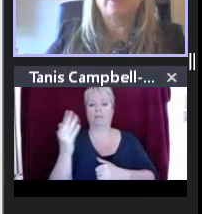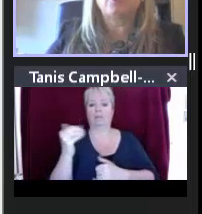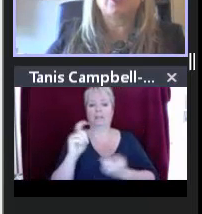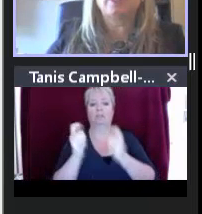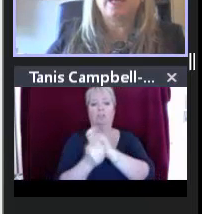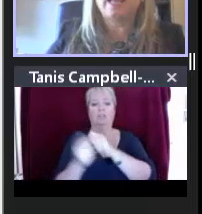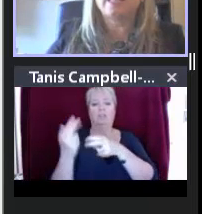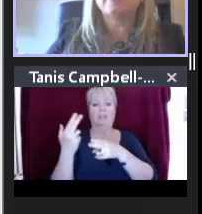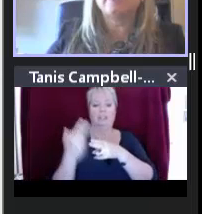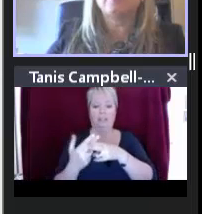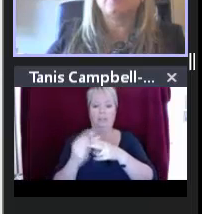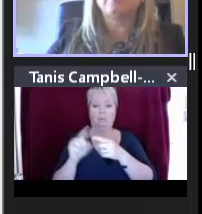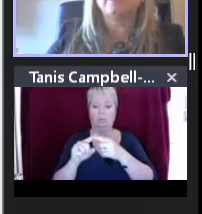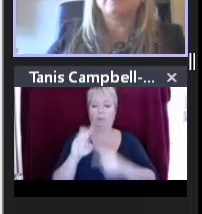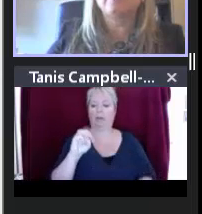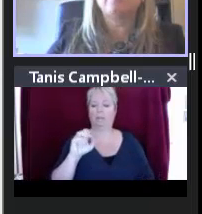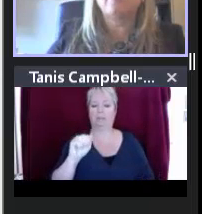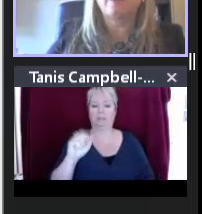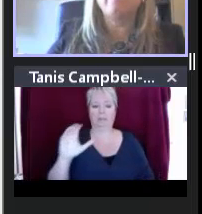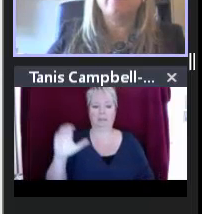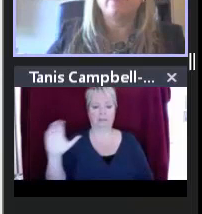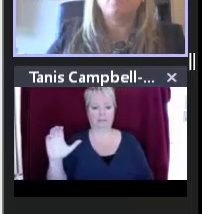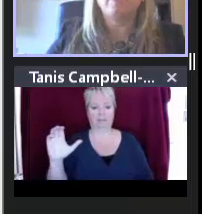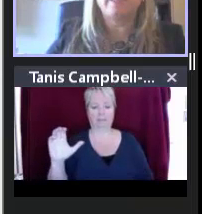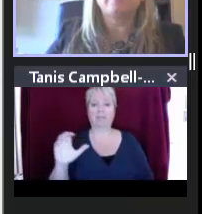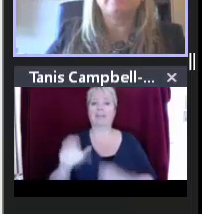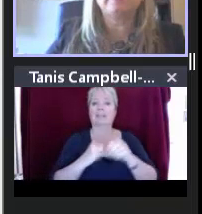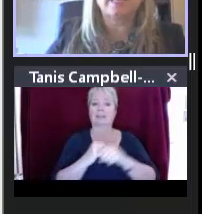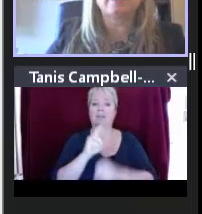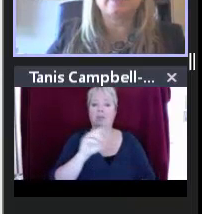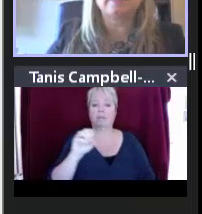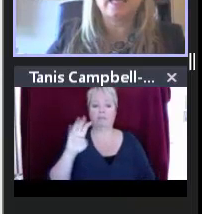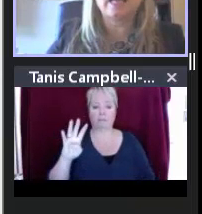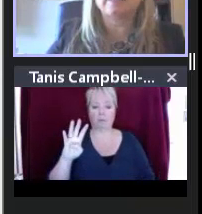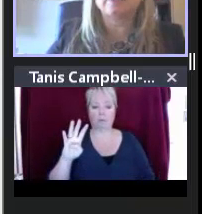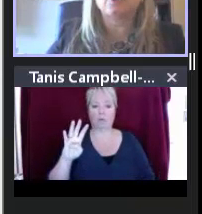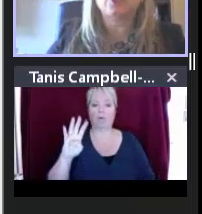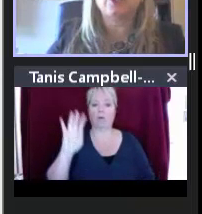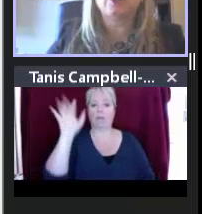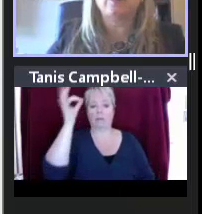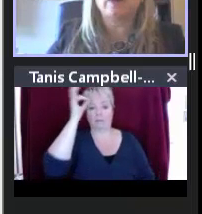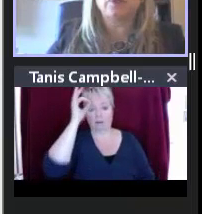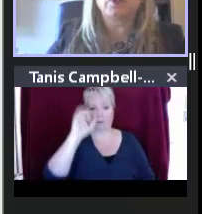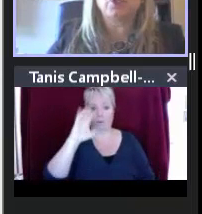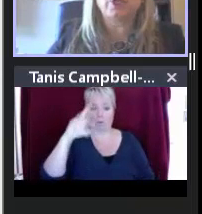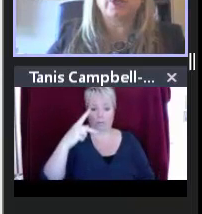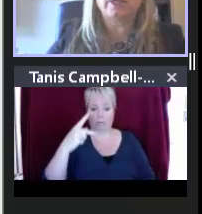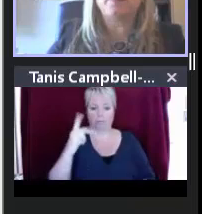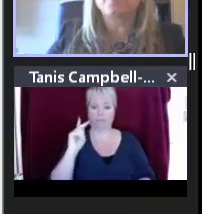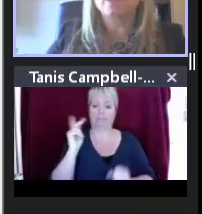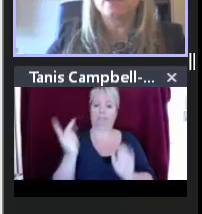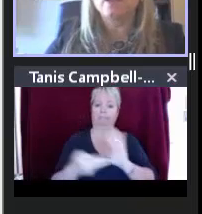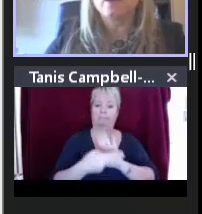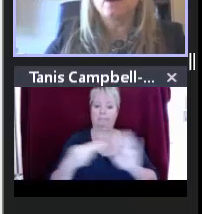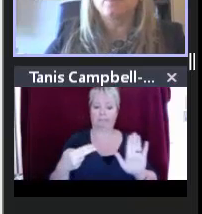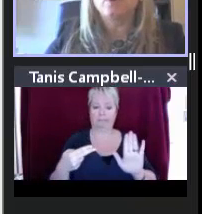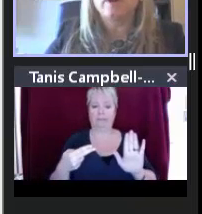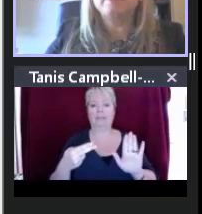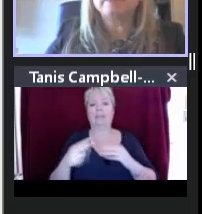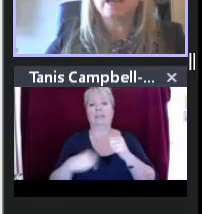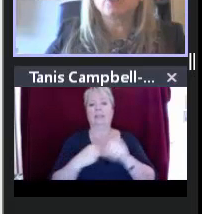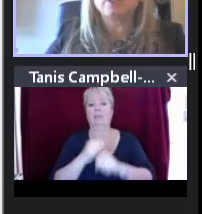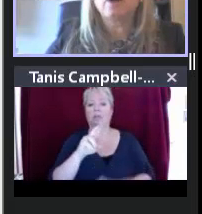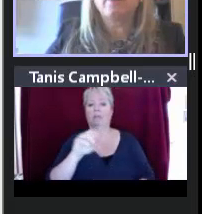federal corporation, and in 2005 we gained status as a registered charity.